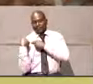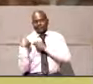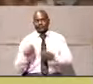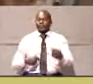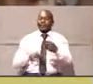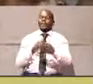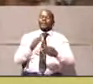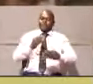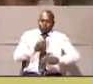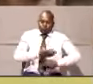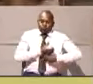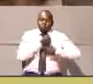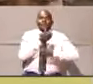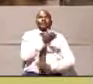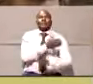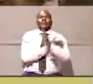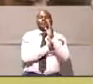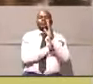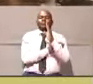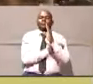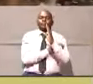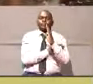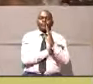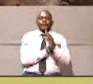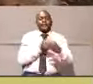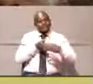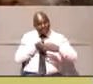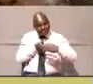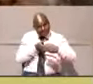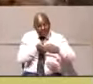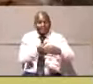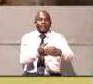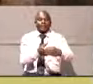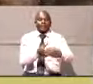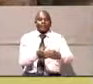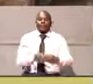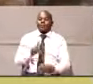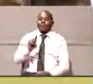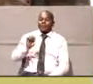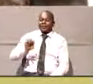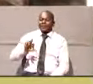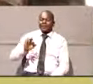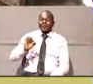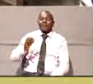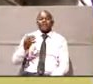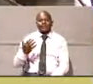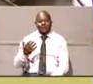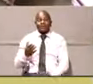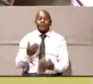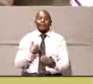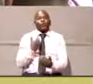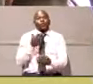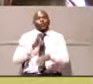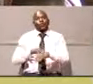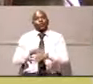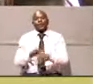trust God, who has been with me as a lay reader, a catechist in 1985, and calling me